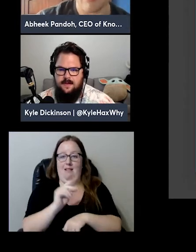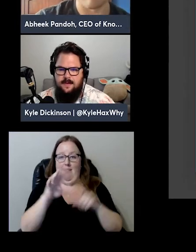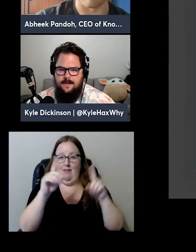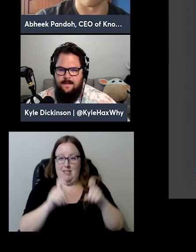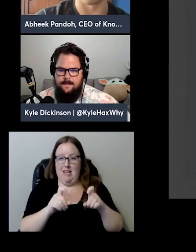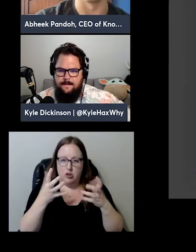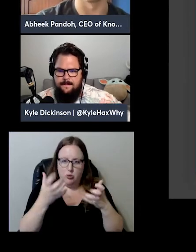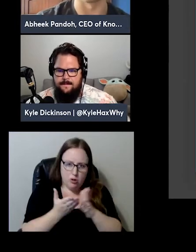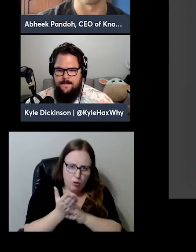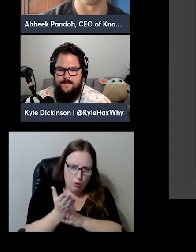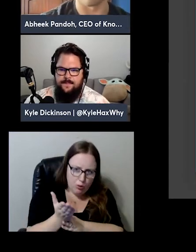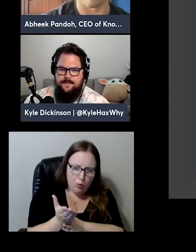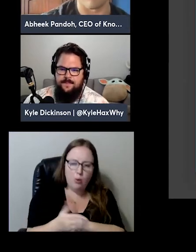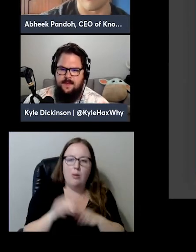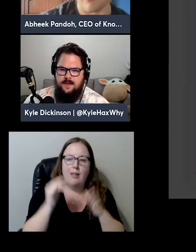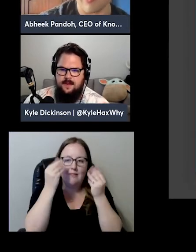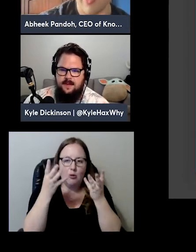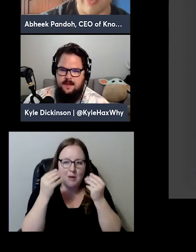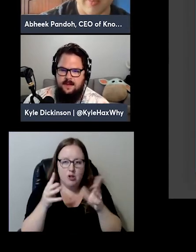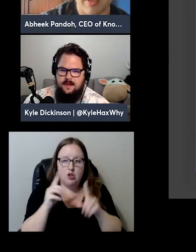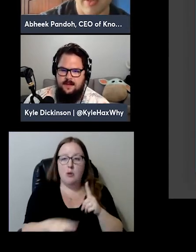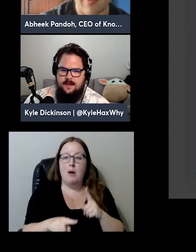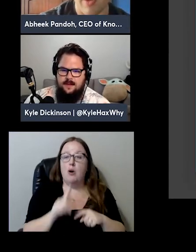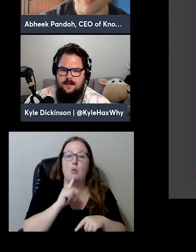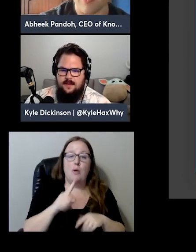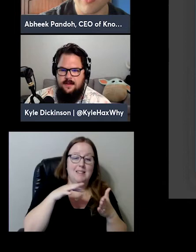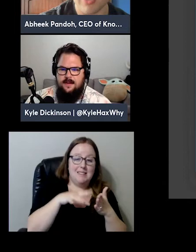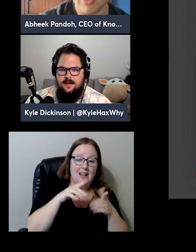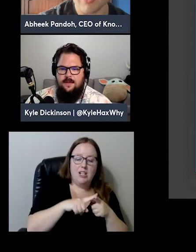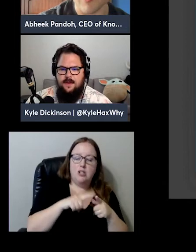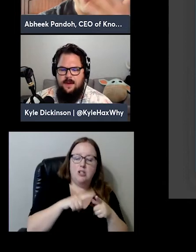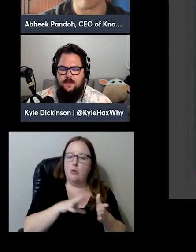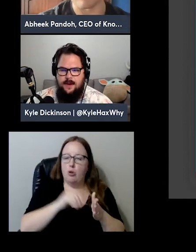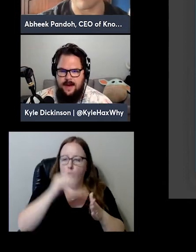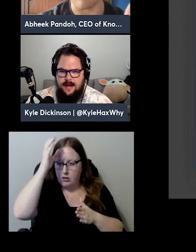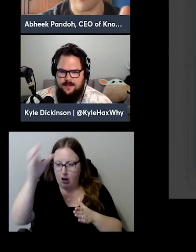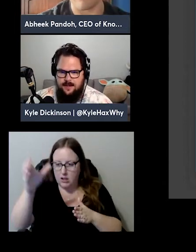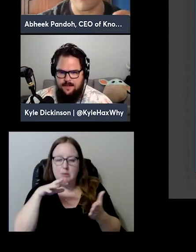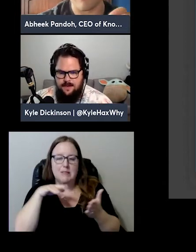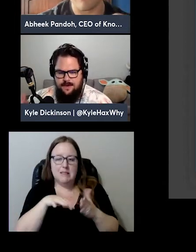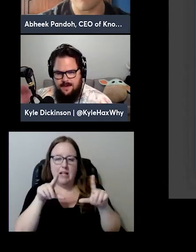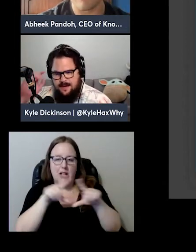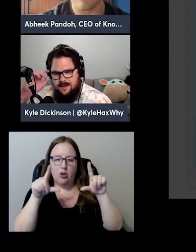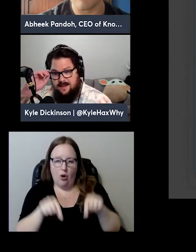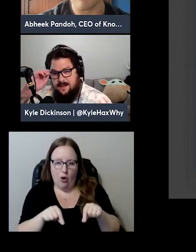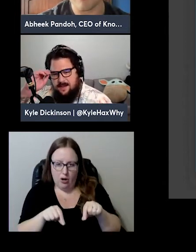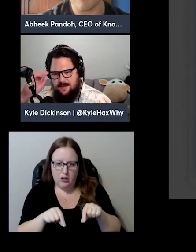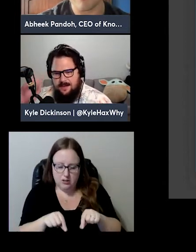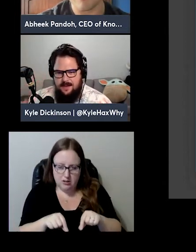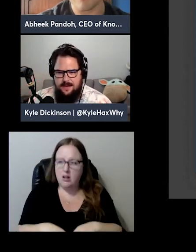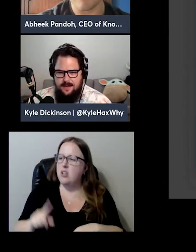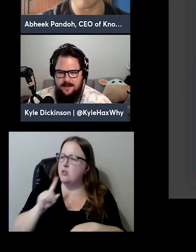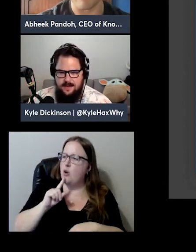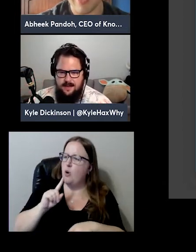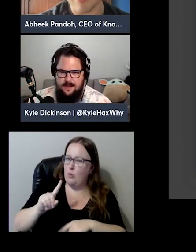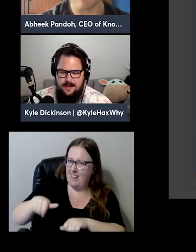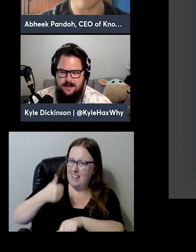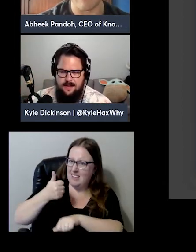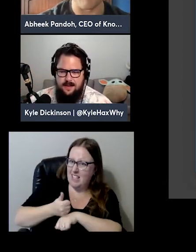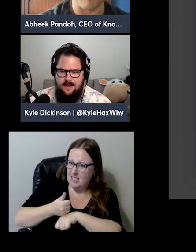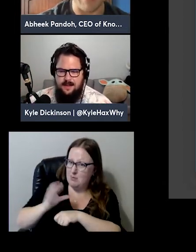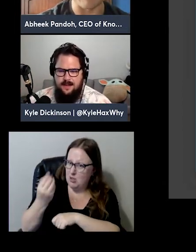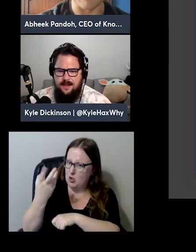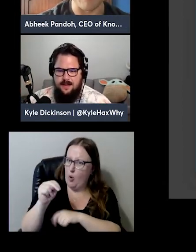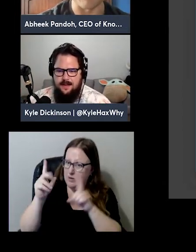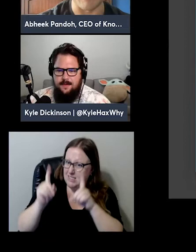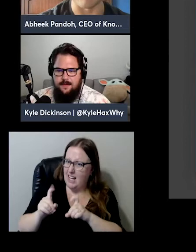quickly. But our two study modes are really the learn concepts and study flashcards. So if Does I it press study, Congratulations. generate its own test? wow. yes,